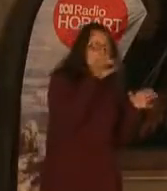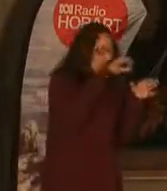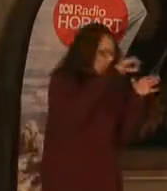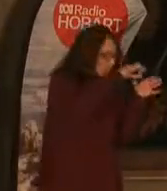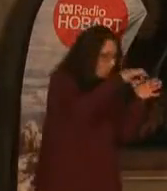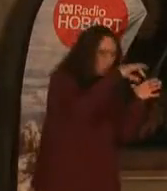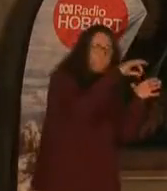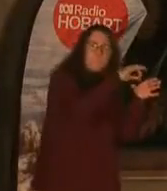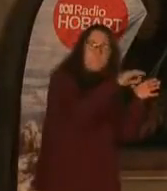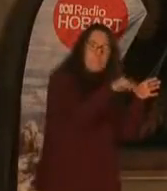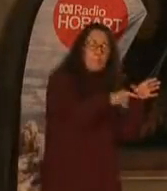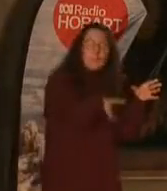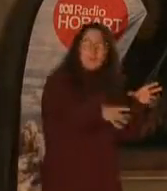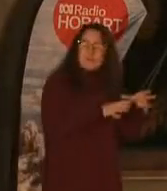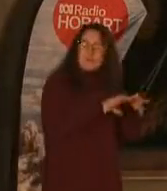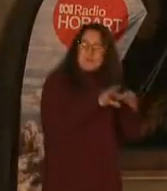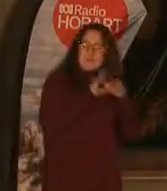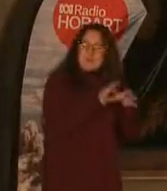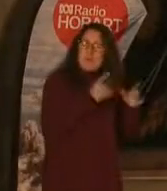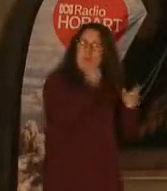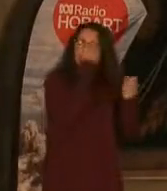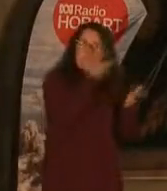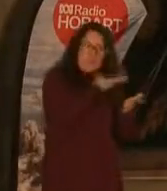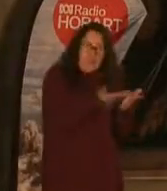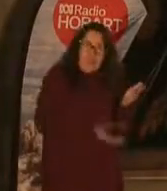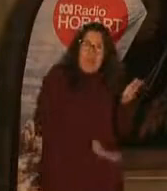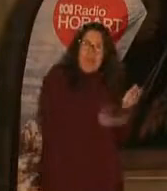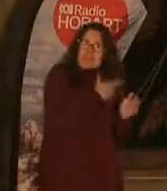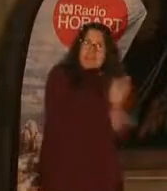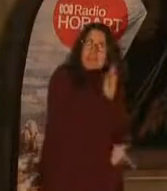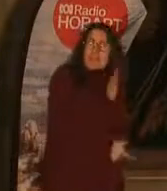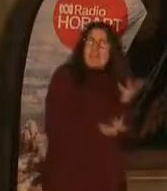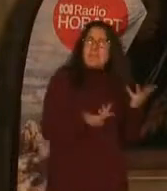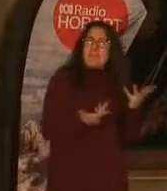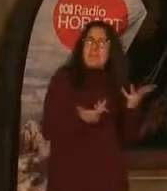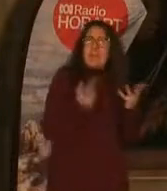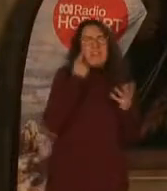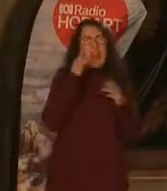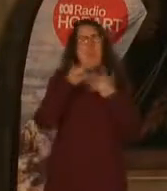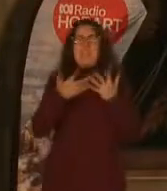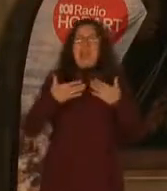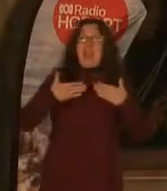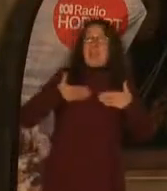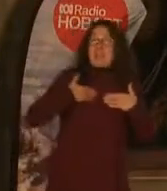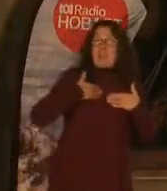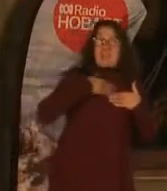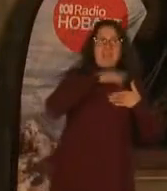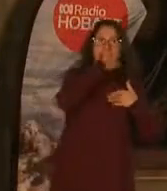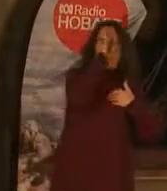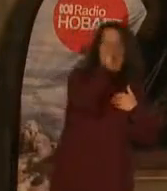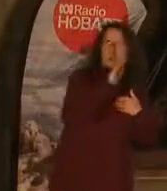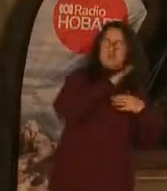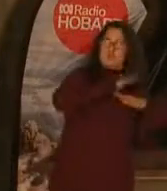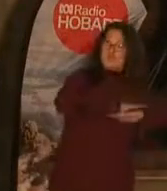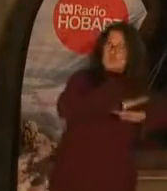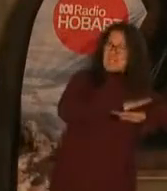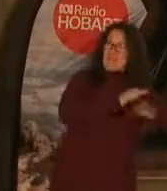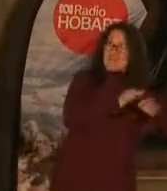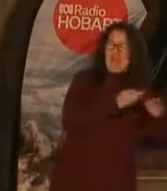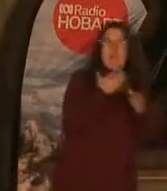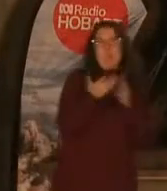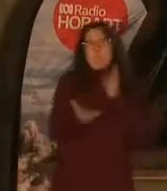that I was looking at lately was a healthy country plan versus a land management plan, for example. And it was talking about, you know, a land